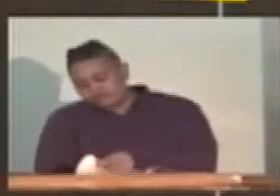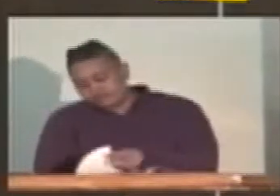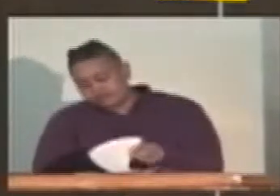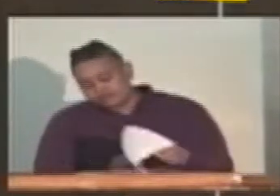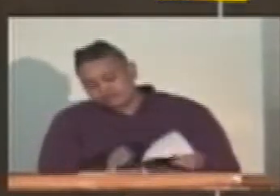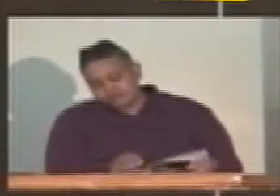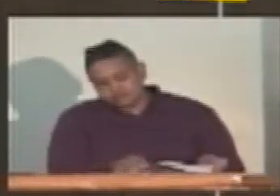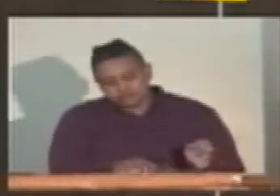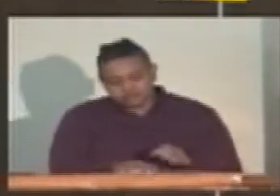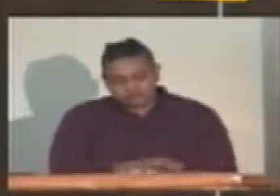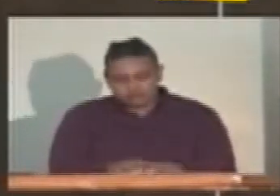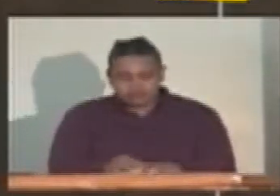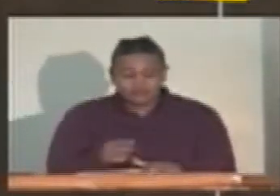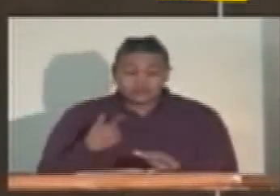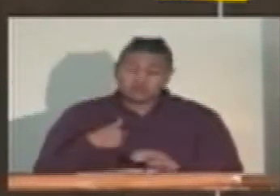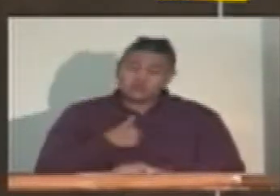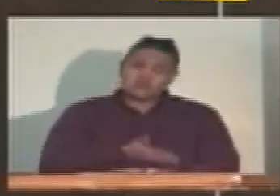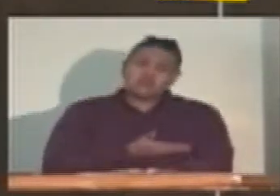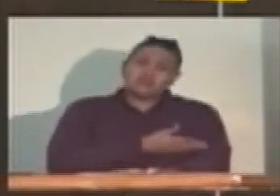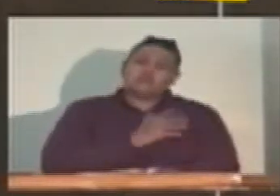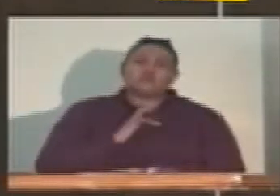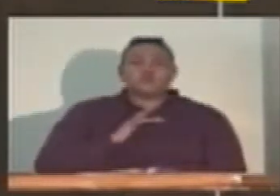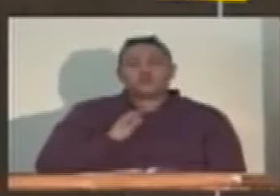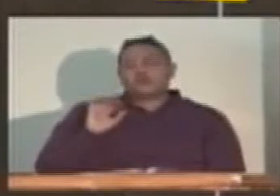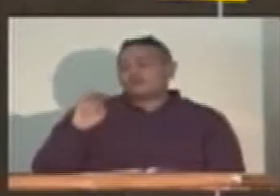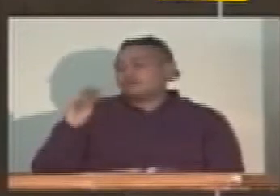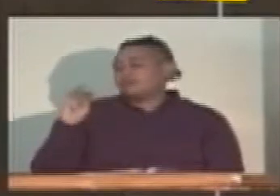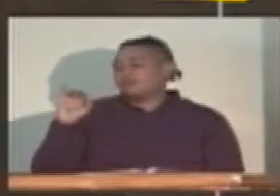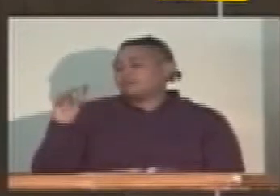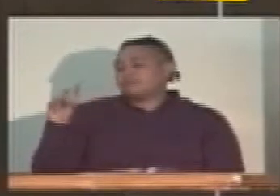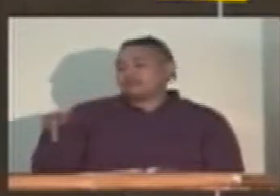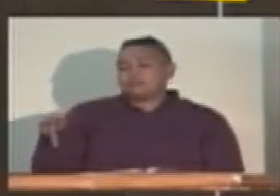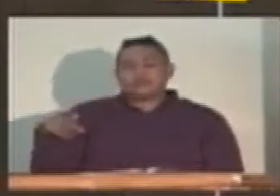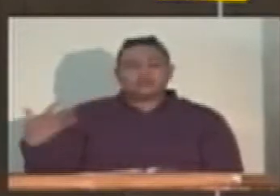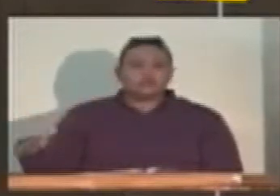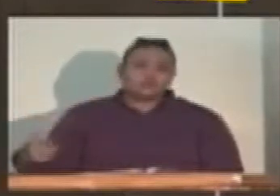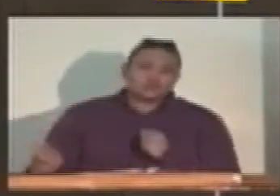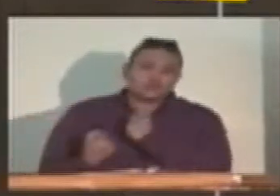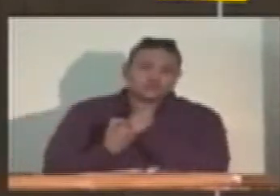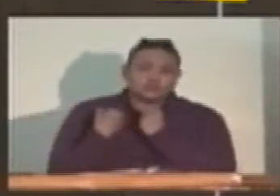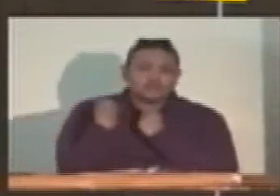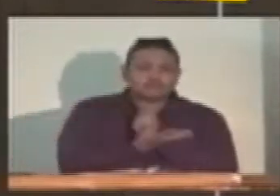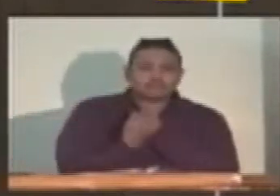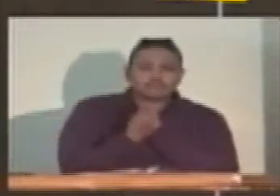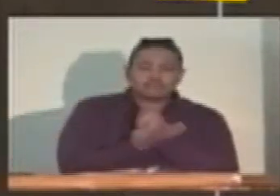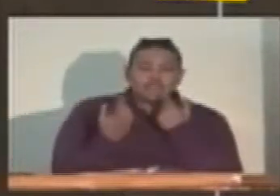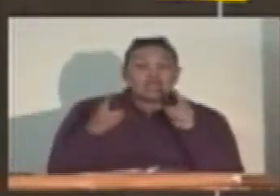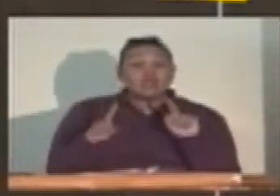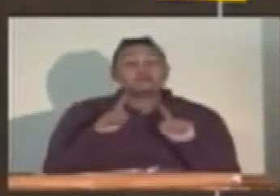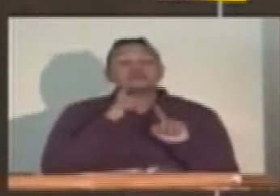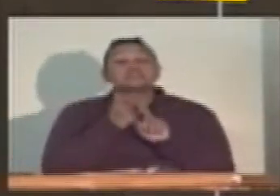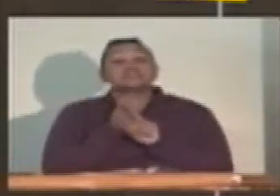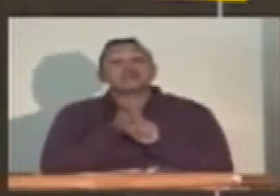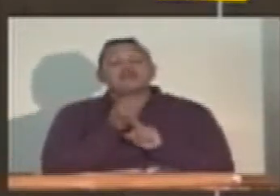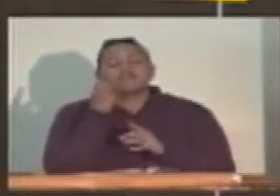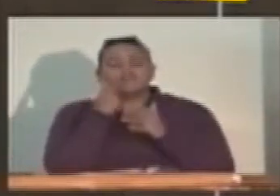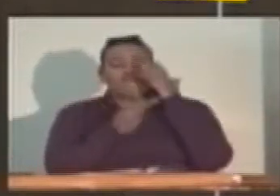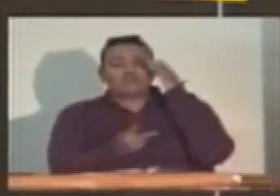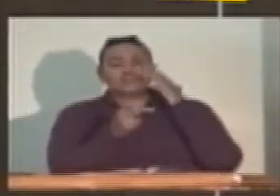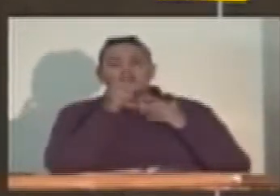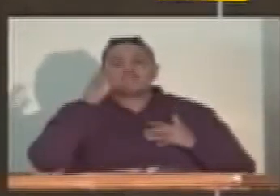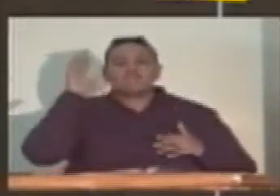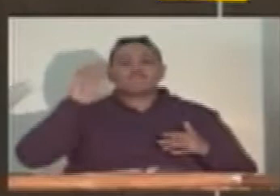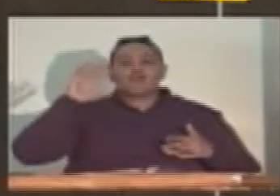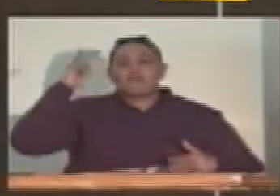We have come a far way, and the MIDPE has greatly assisted. It was the foresight of the